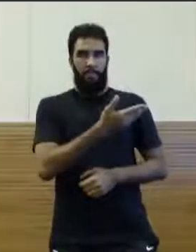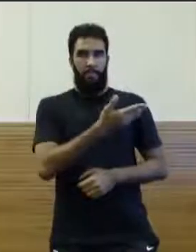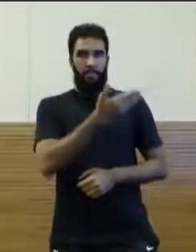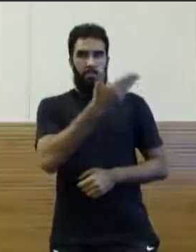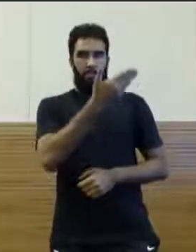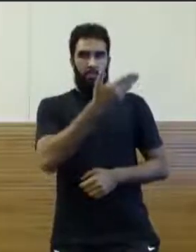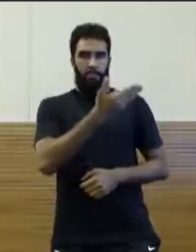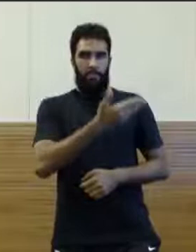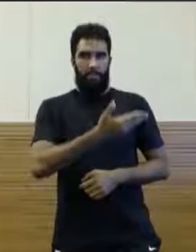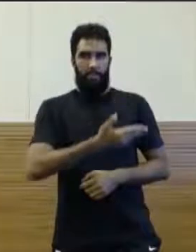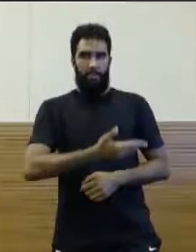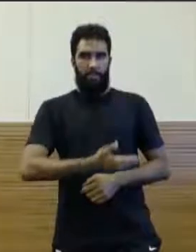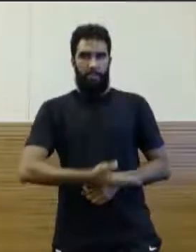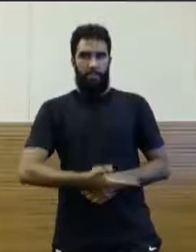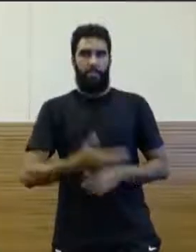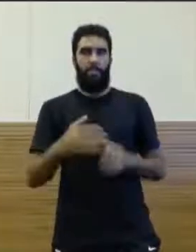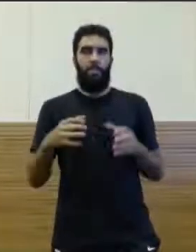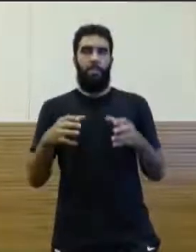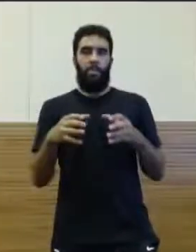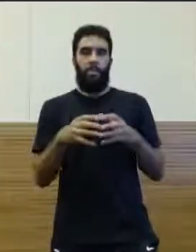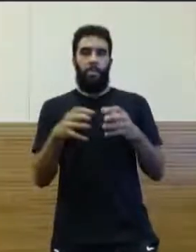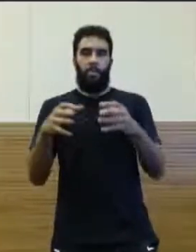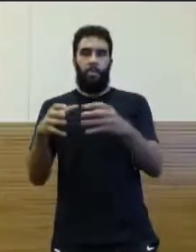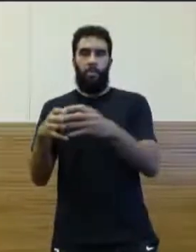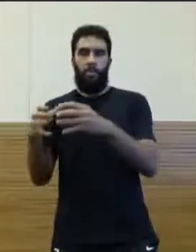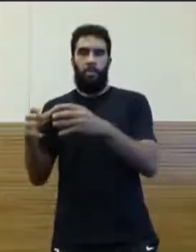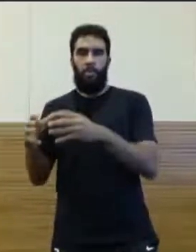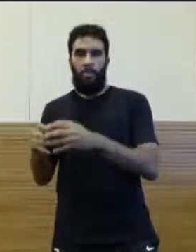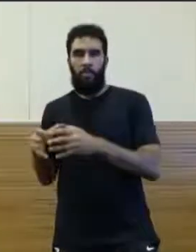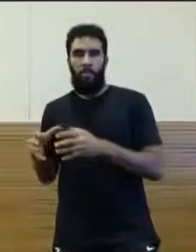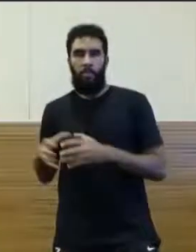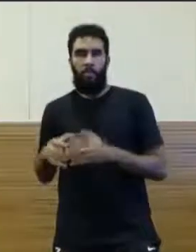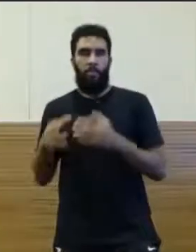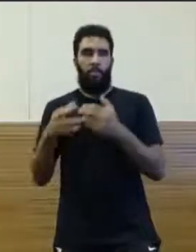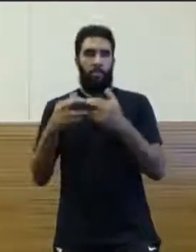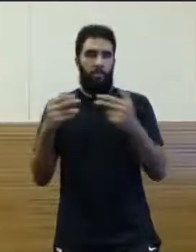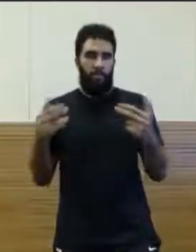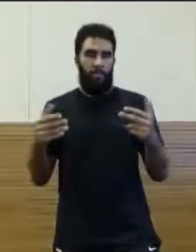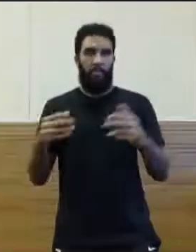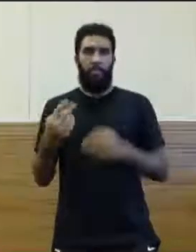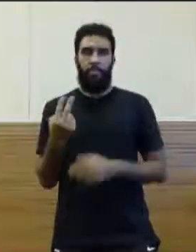Mizaki and Bera Shami with